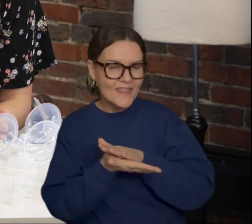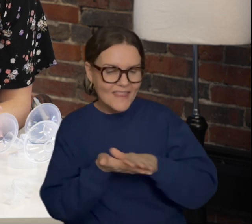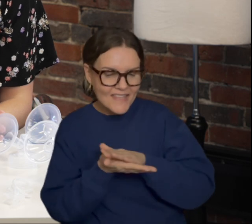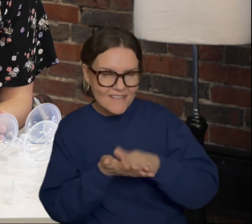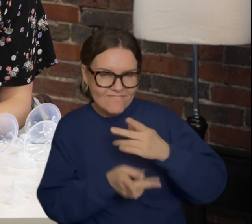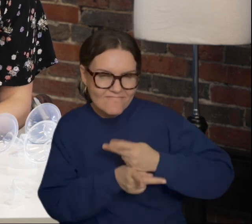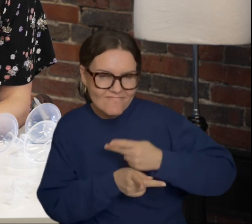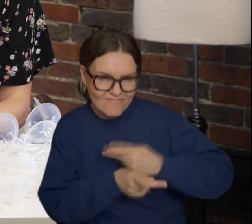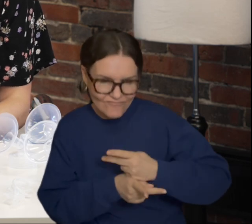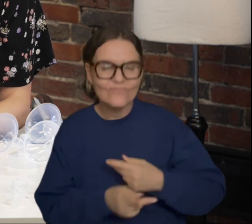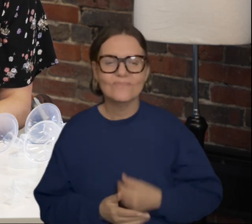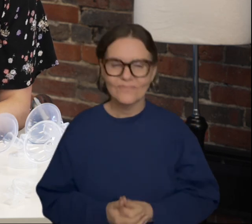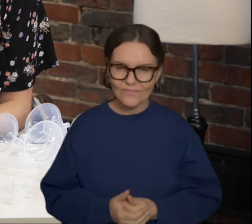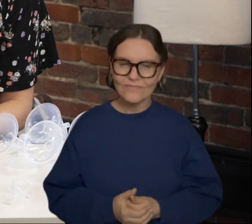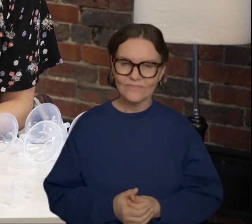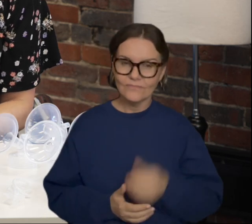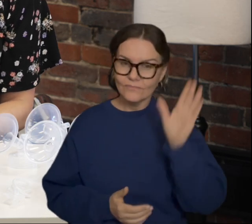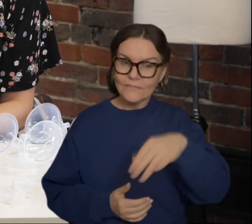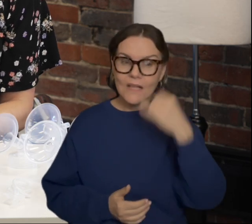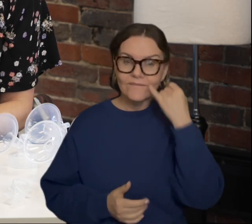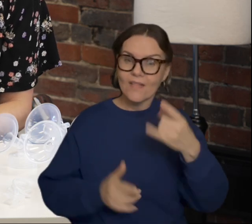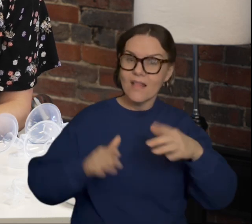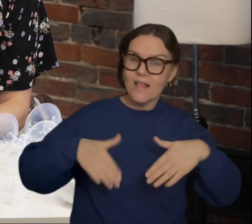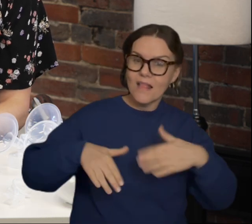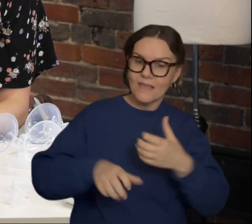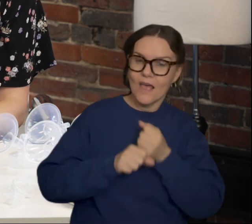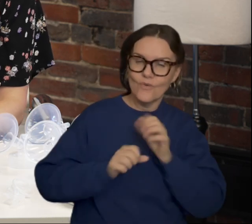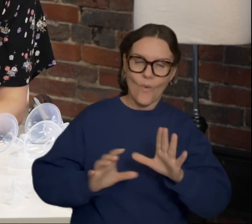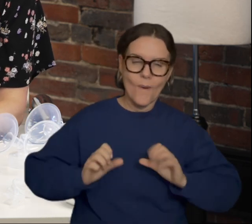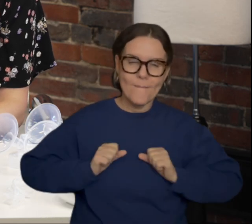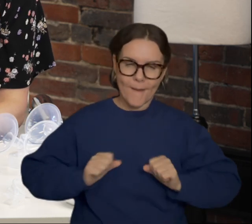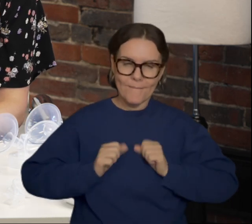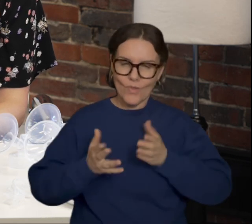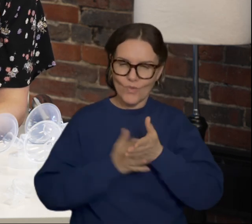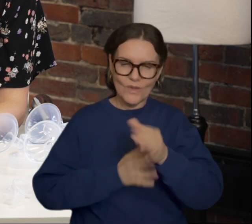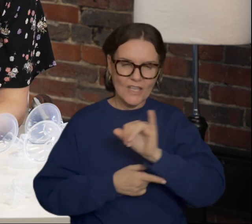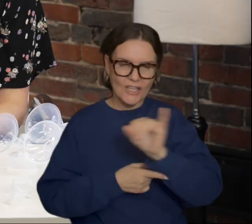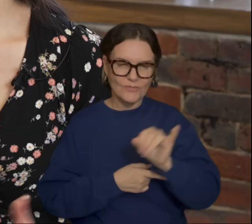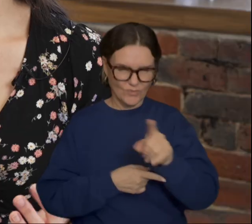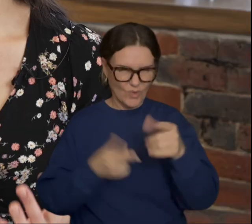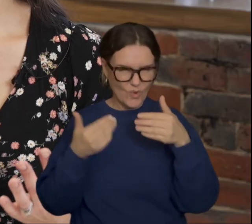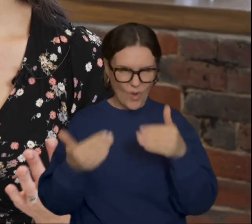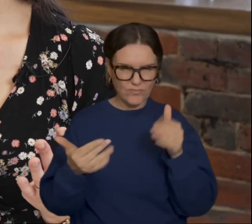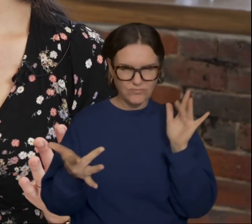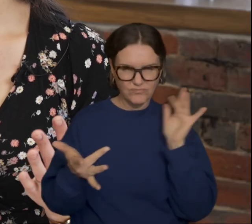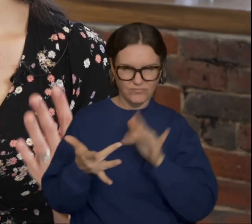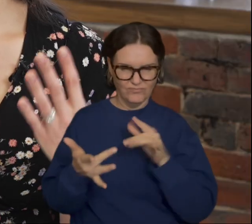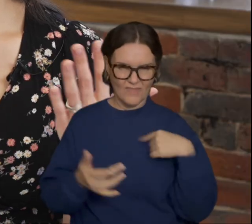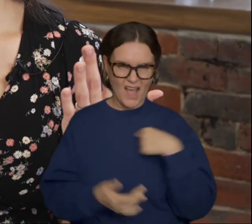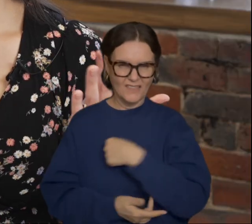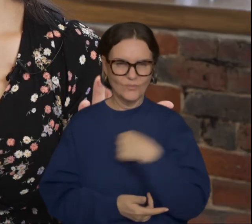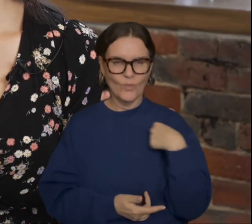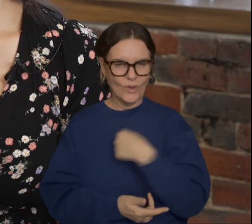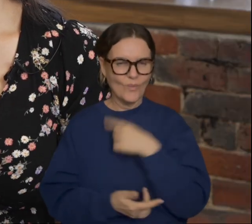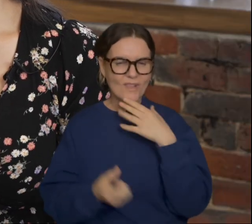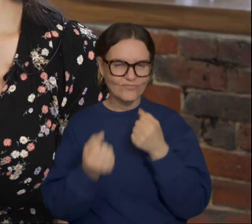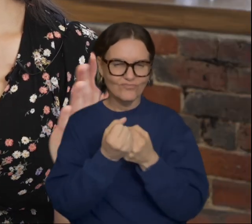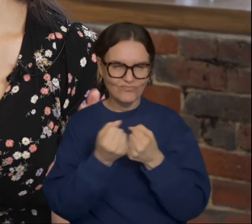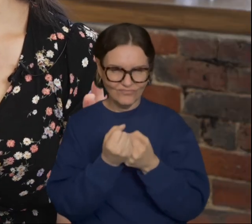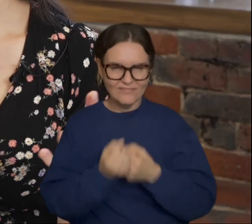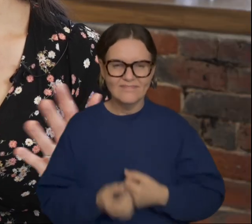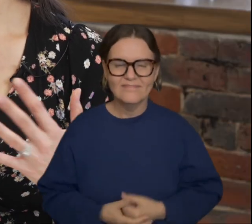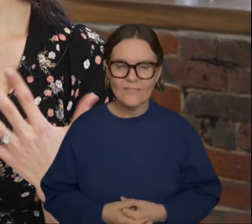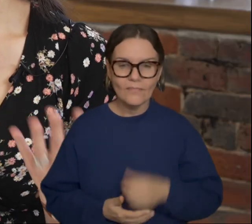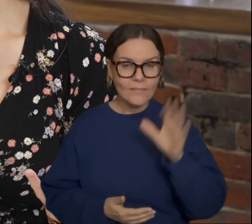gotten your pump through insurance yet, feel free to reach out to us at aceleron.com/order. One thing you might notice is that the S6